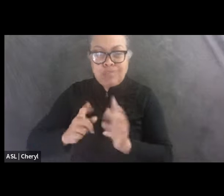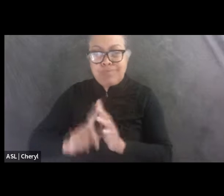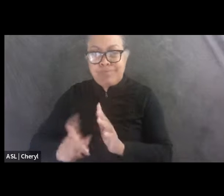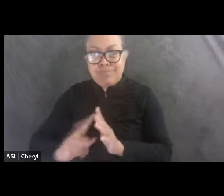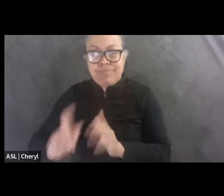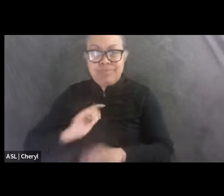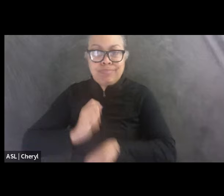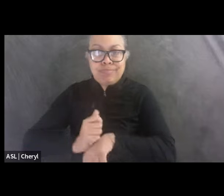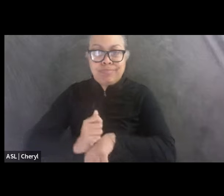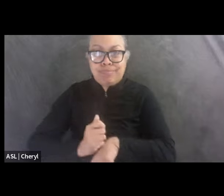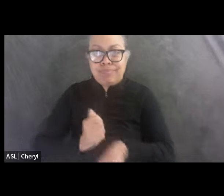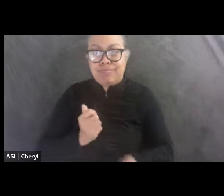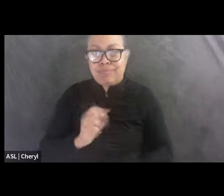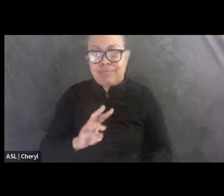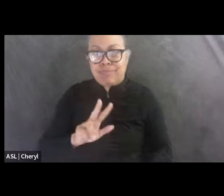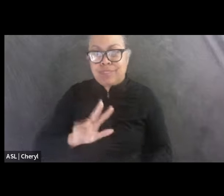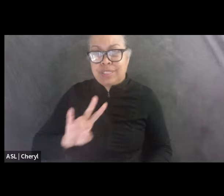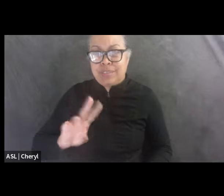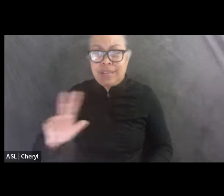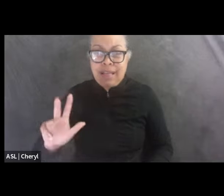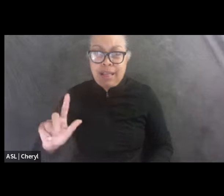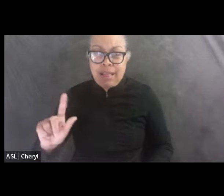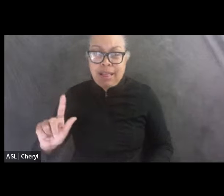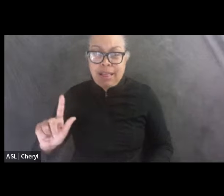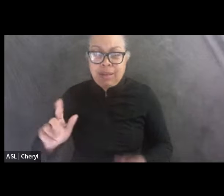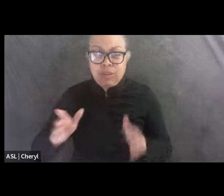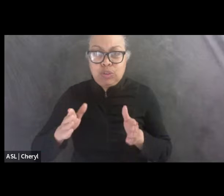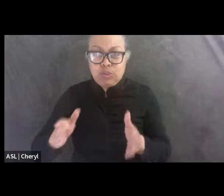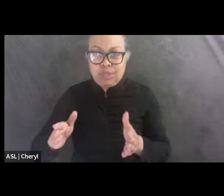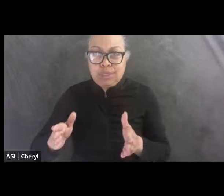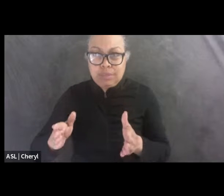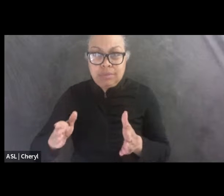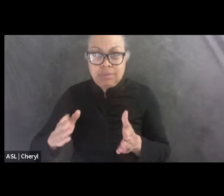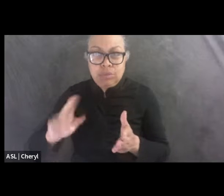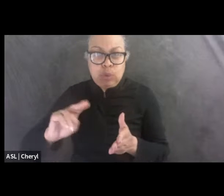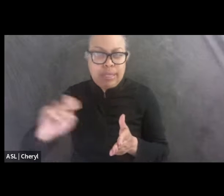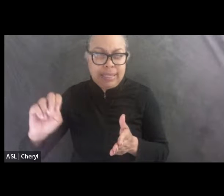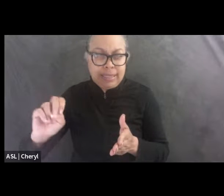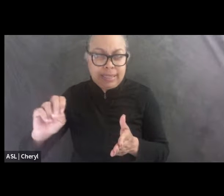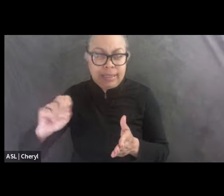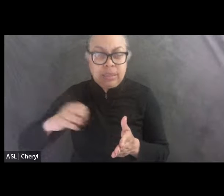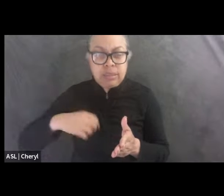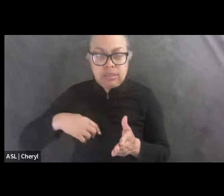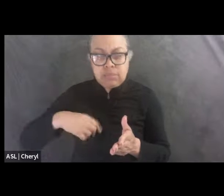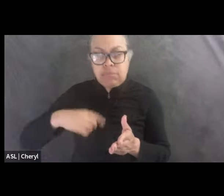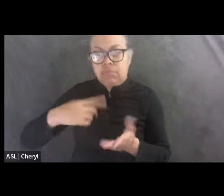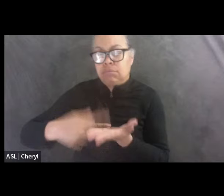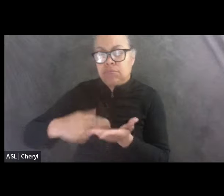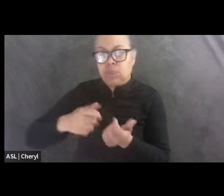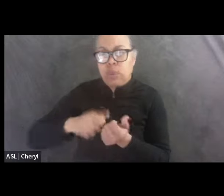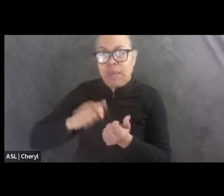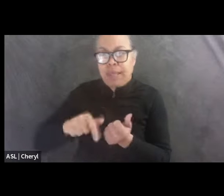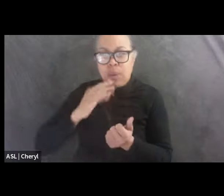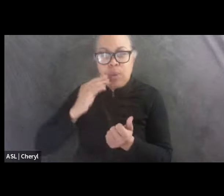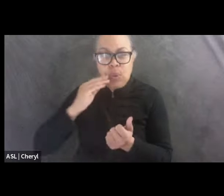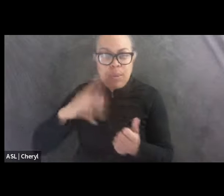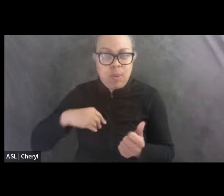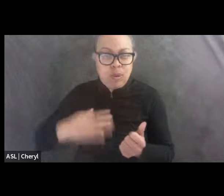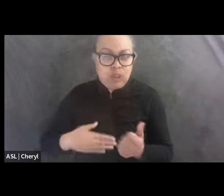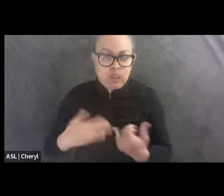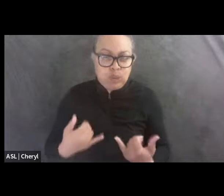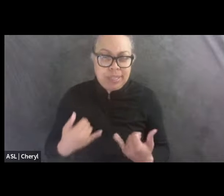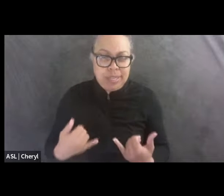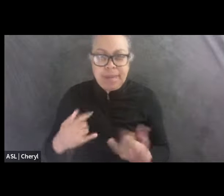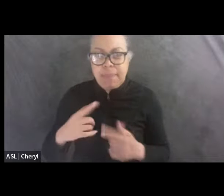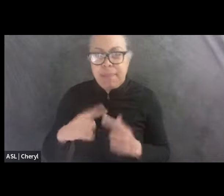that construction is temporarily actually paused. I spoke with the adjoined homeowner today, but the